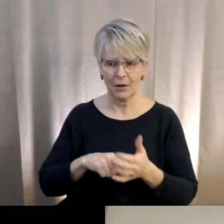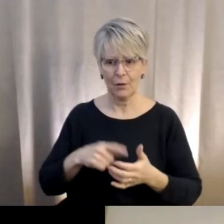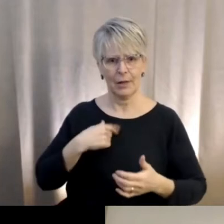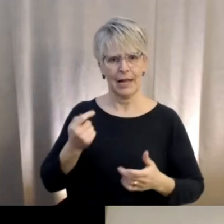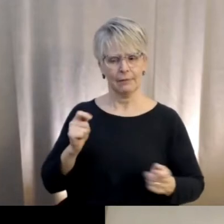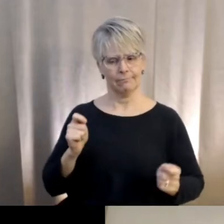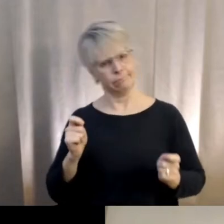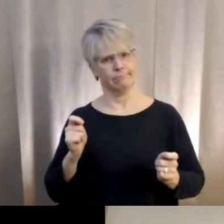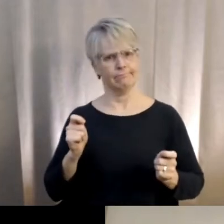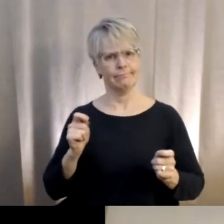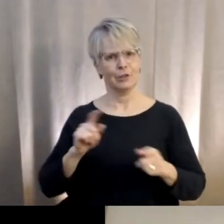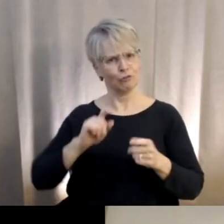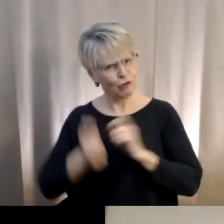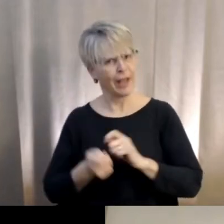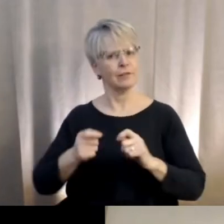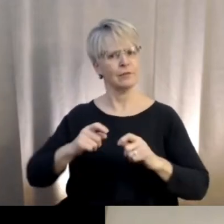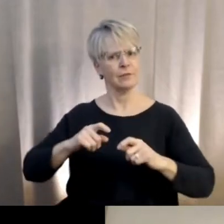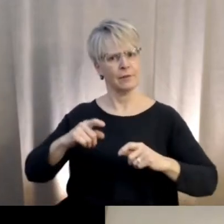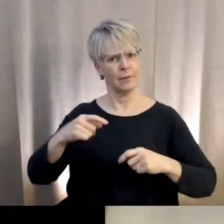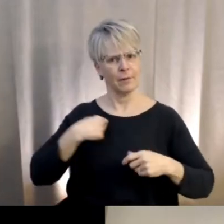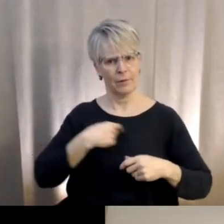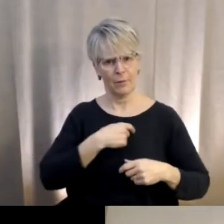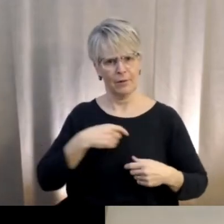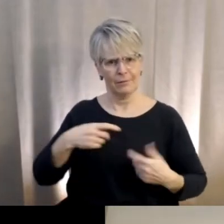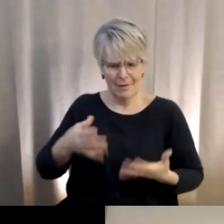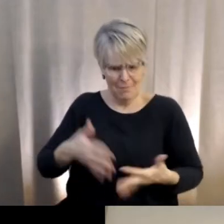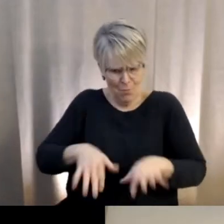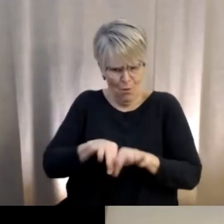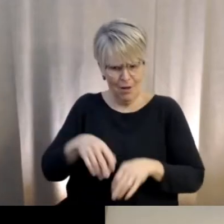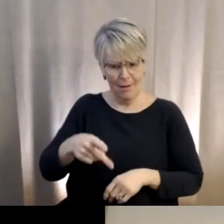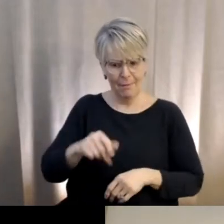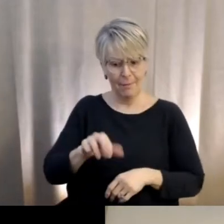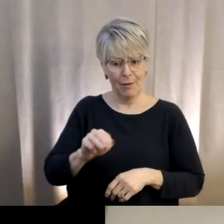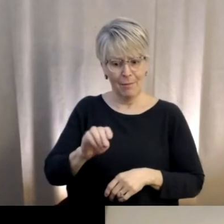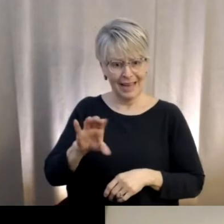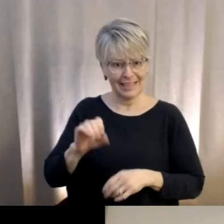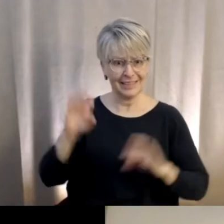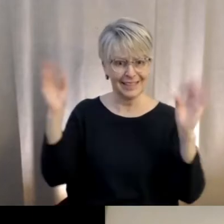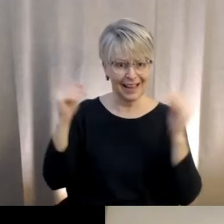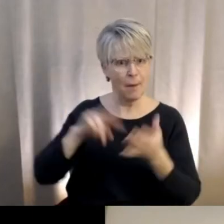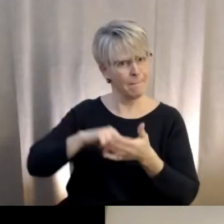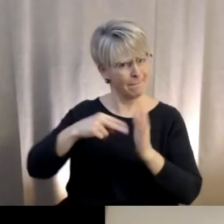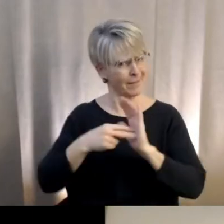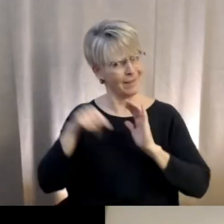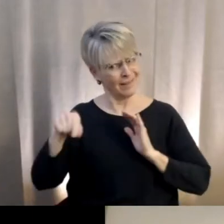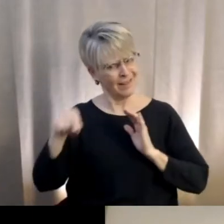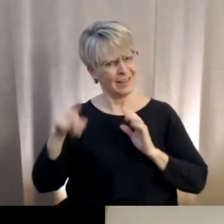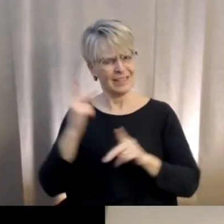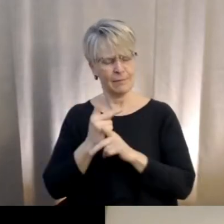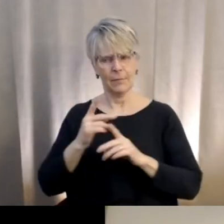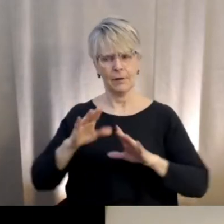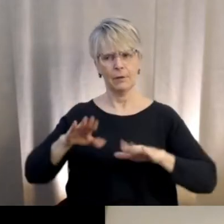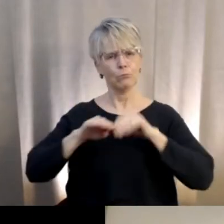little bit to that for paramedics, health and well-being predominantly. I was going to say, Kyle, can I ask you a question?